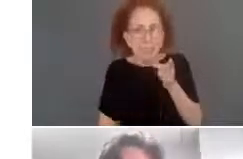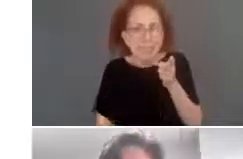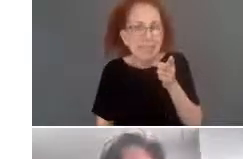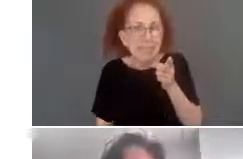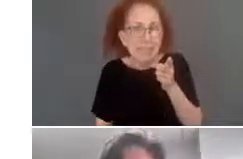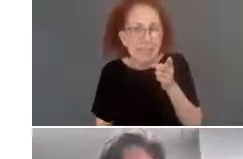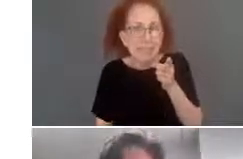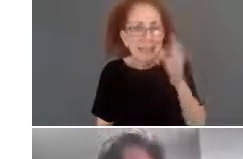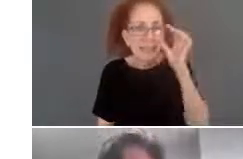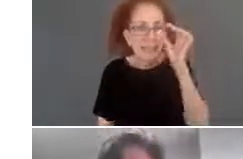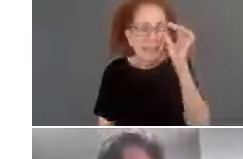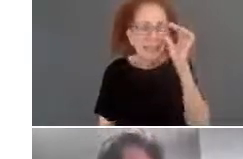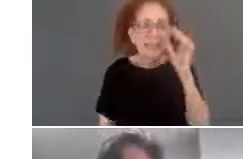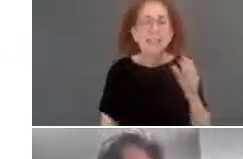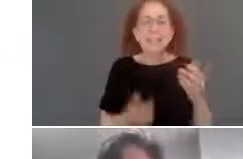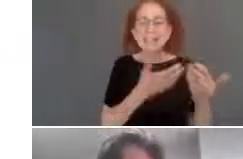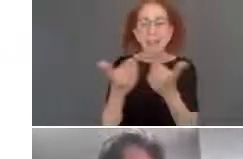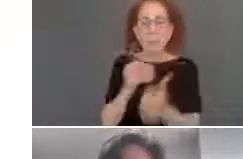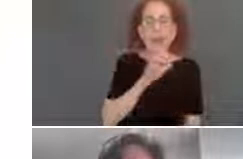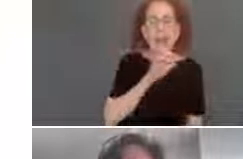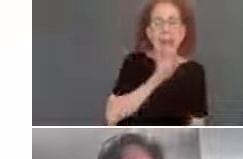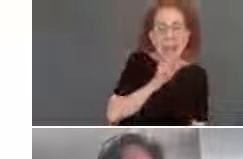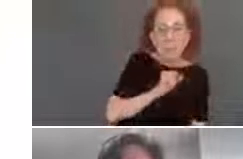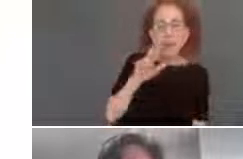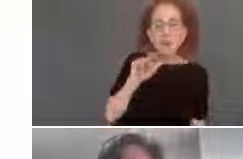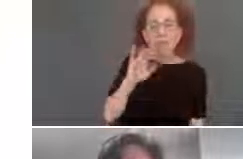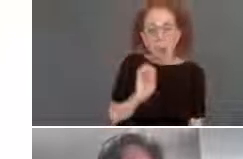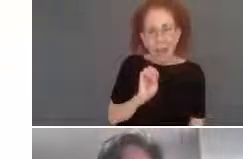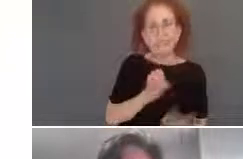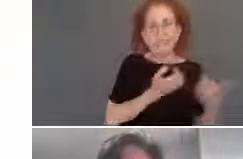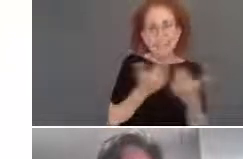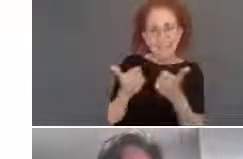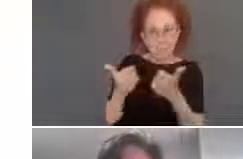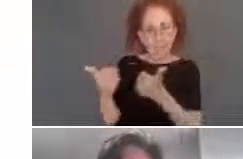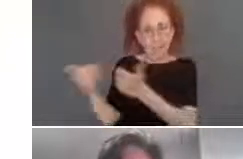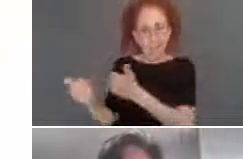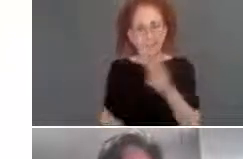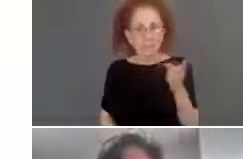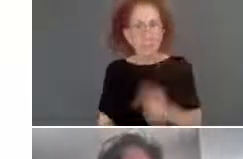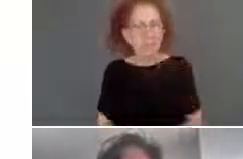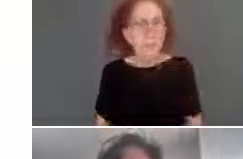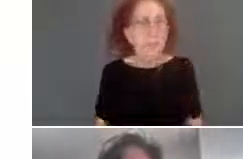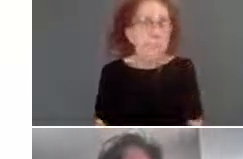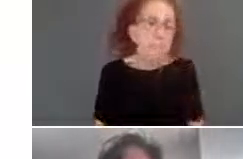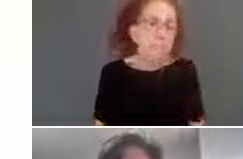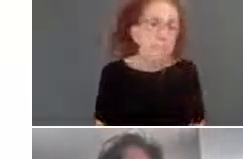this broken out by age and race in some of these graphs. You can see the